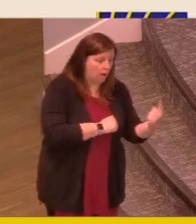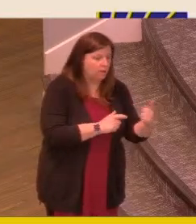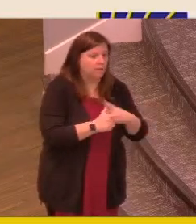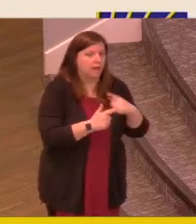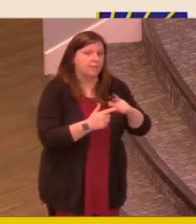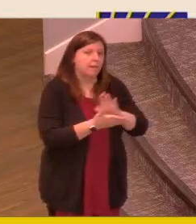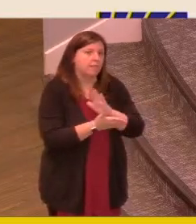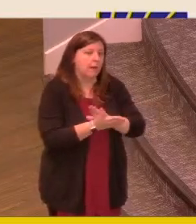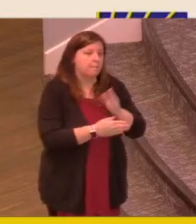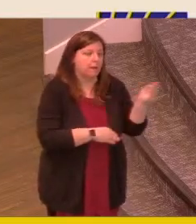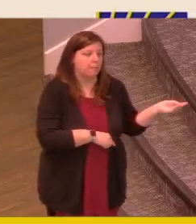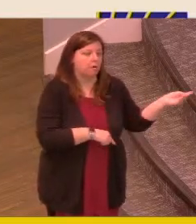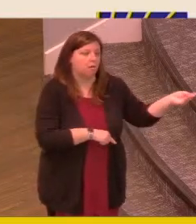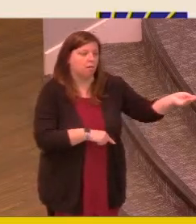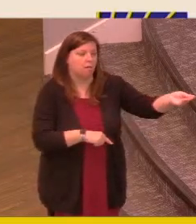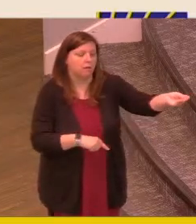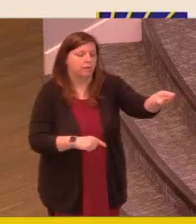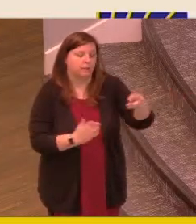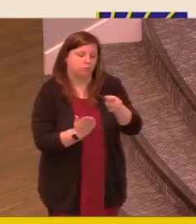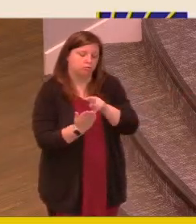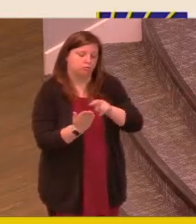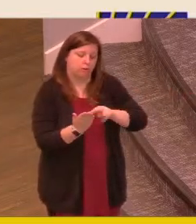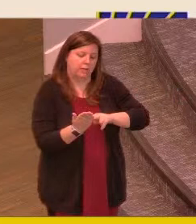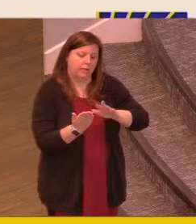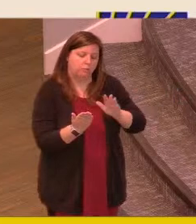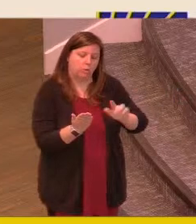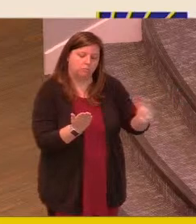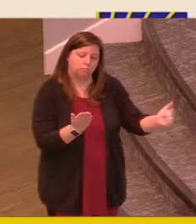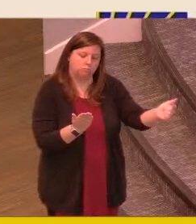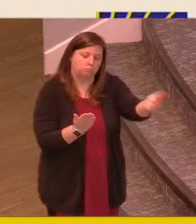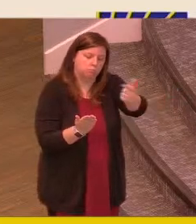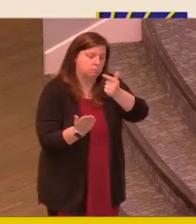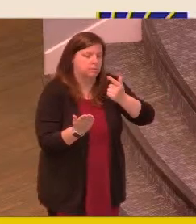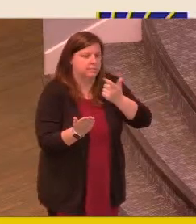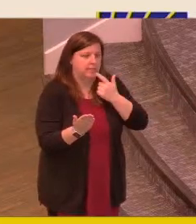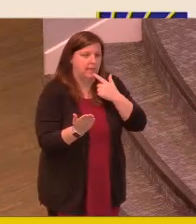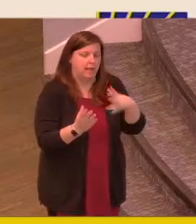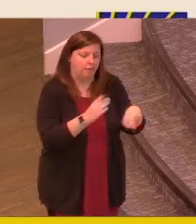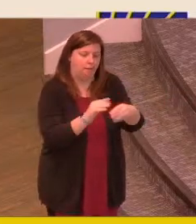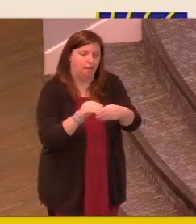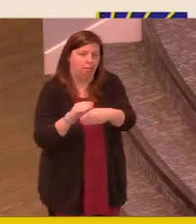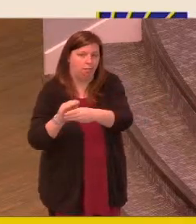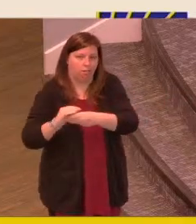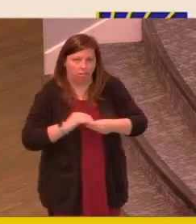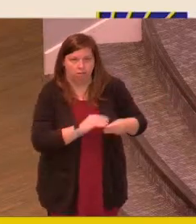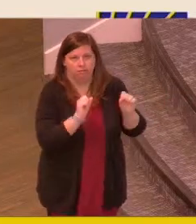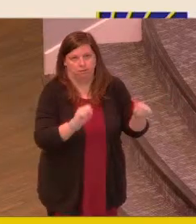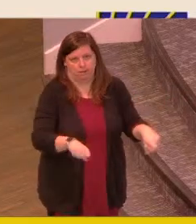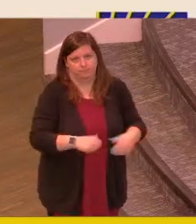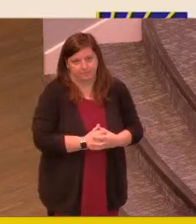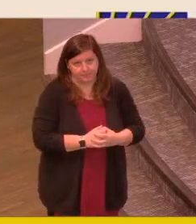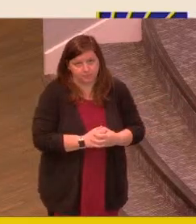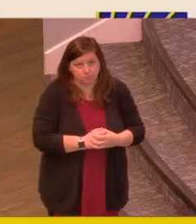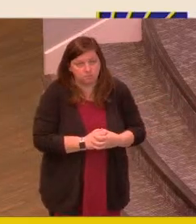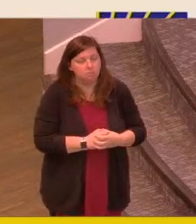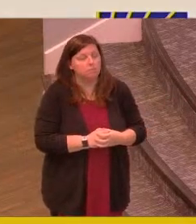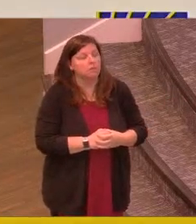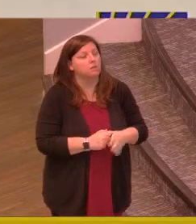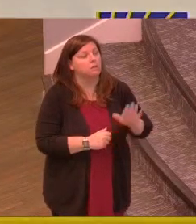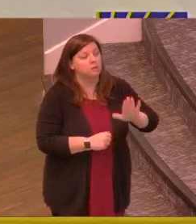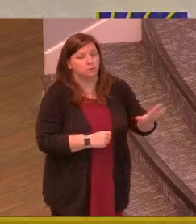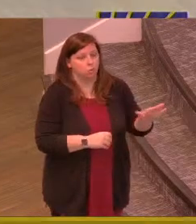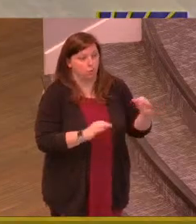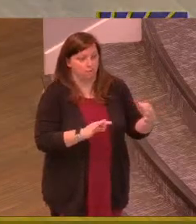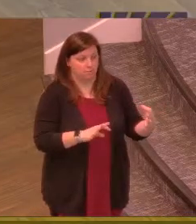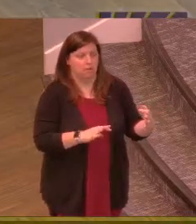and you could read what your fellow board members have said, as well as add to it. And then we can take that feedback that